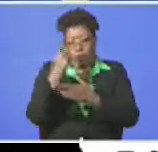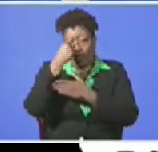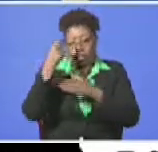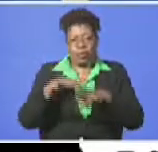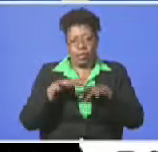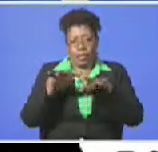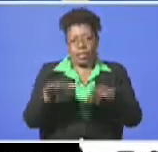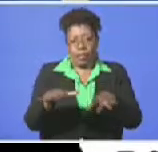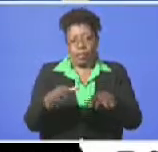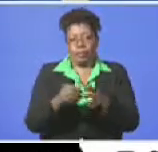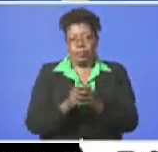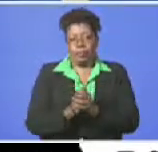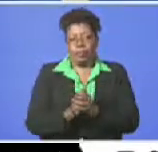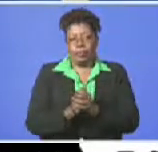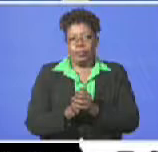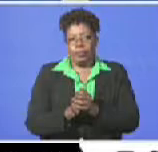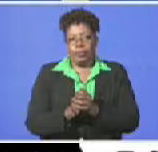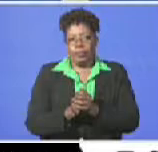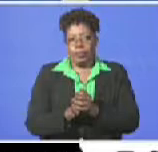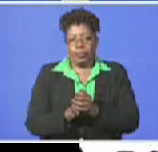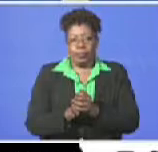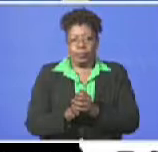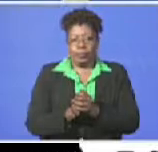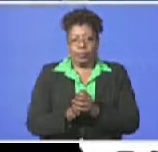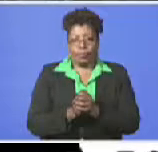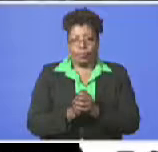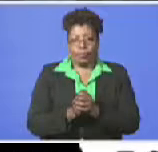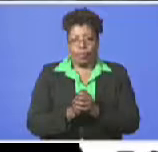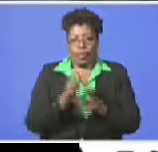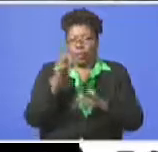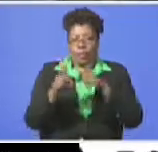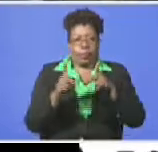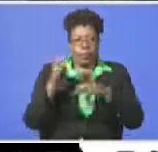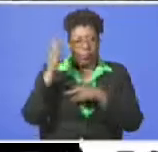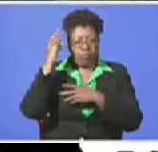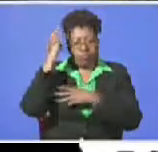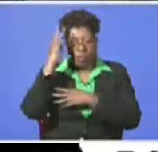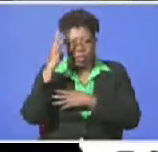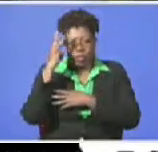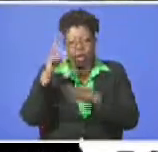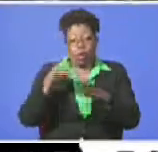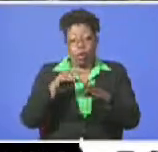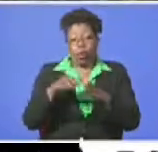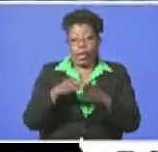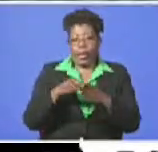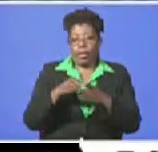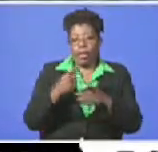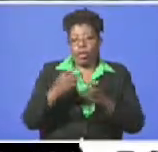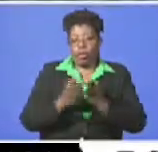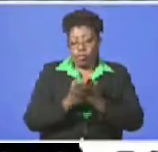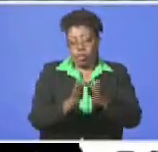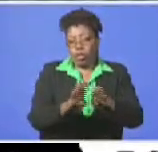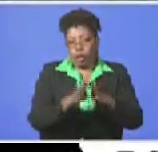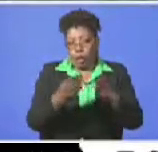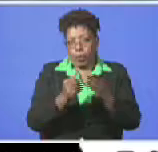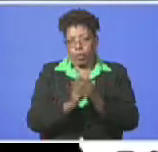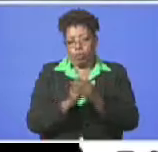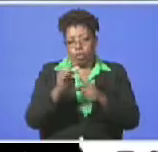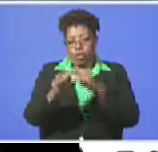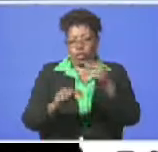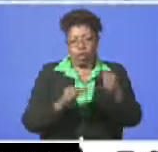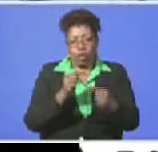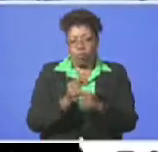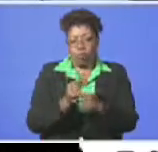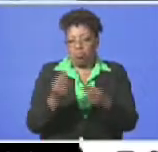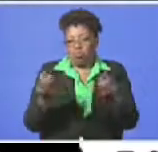pandemic. Vern Carey tells us more. Many people are wondering when the cruise sector will be revived. This as the global sector remains